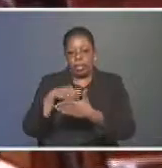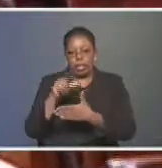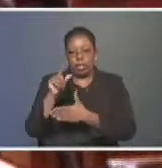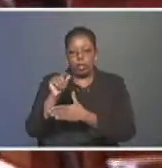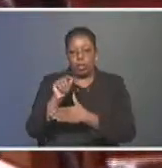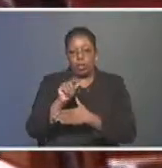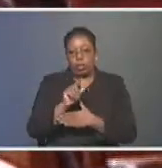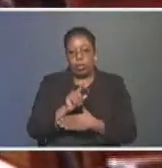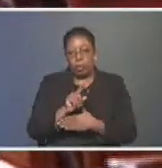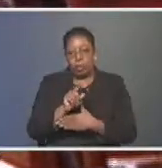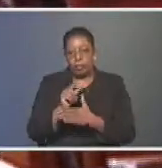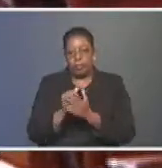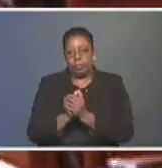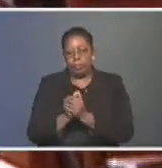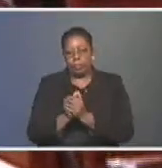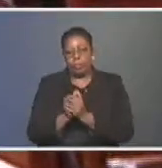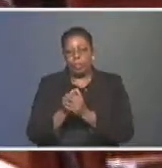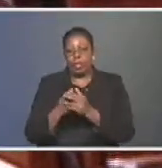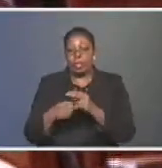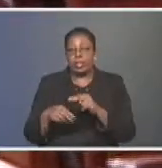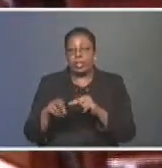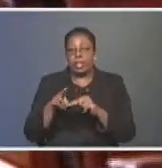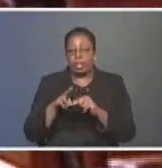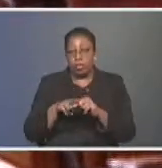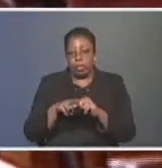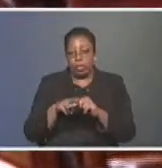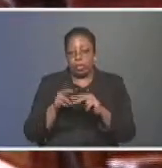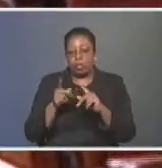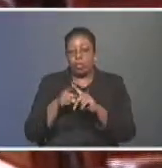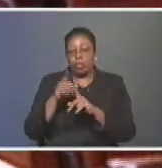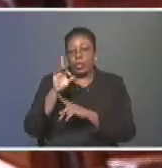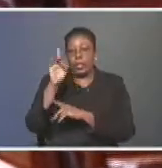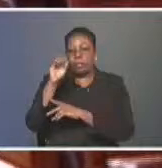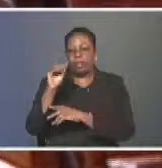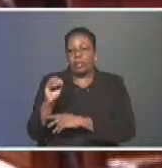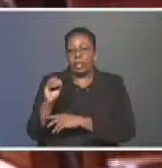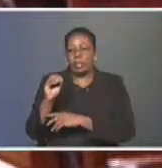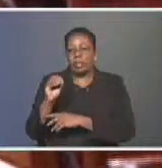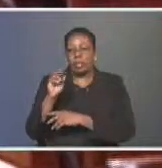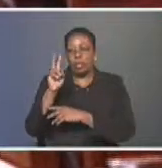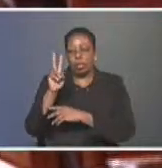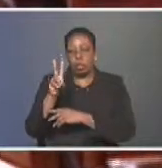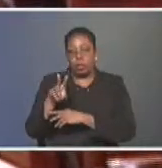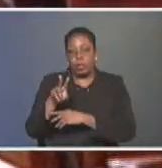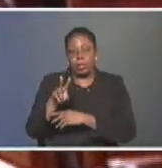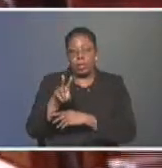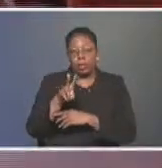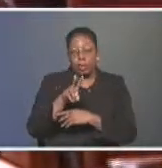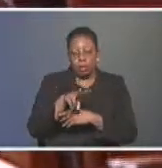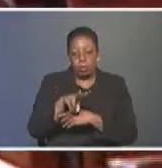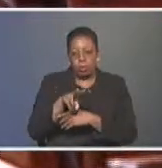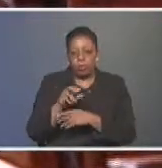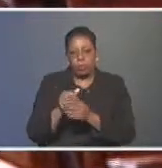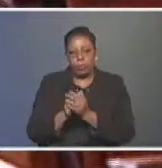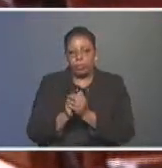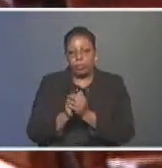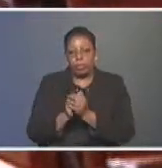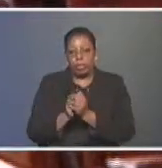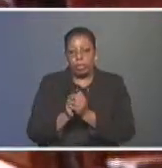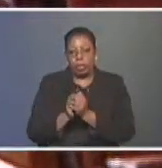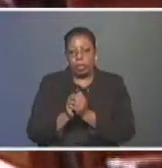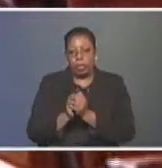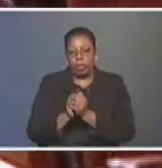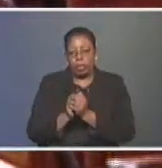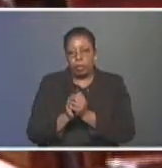2021, increasing to 8% in 2022, with a return to trend growth